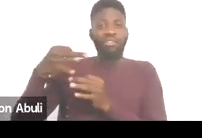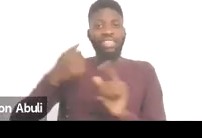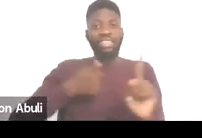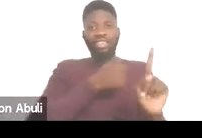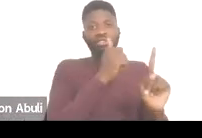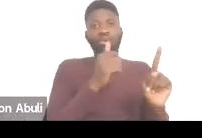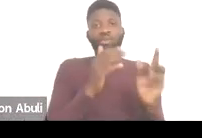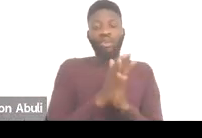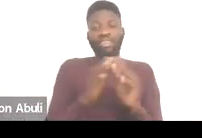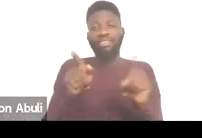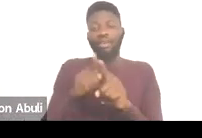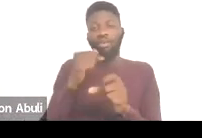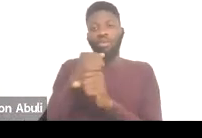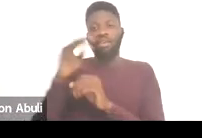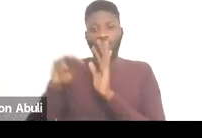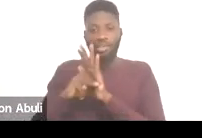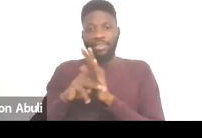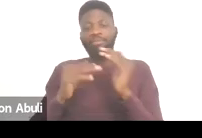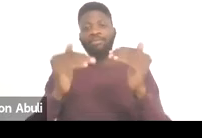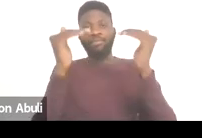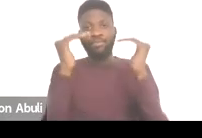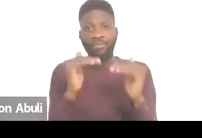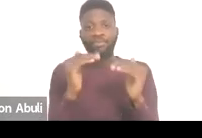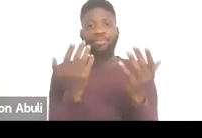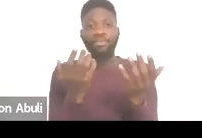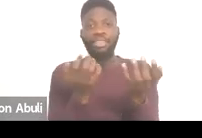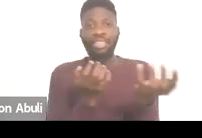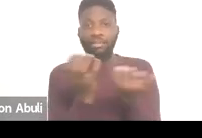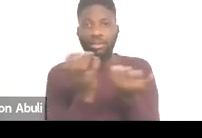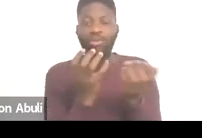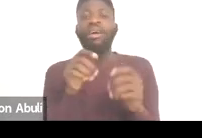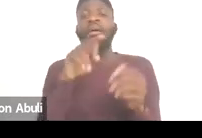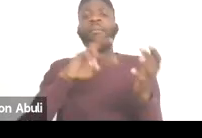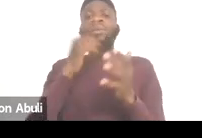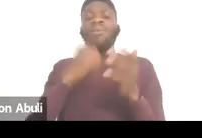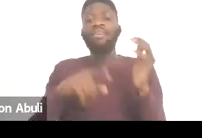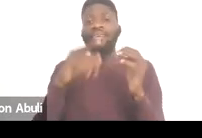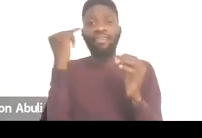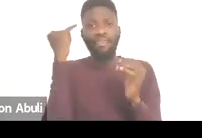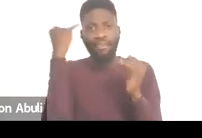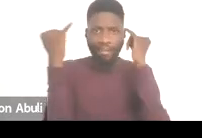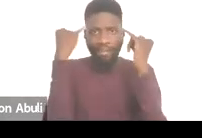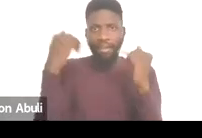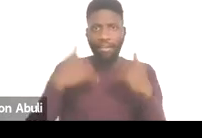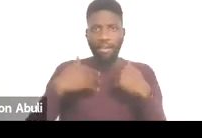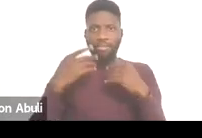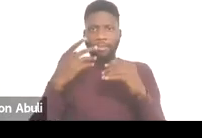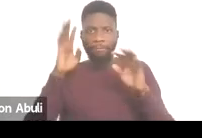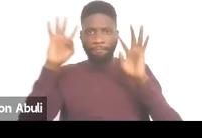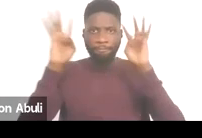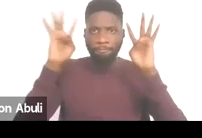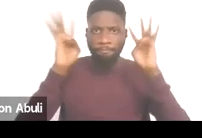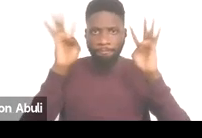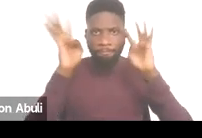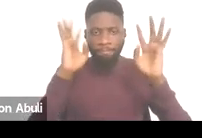colleagues. Entrepreneur, are you able to generate new ideas, or you are the person that is bent on just doing what